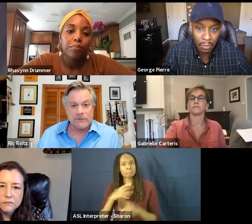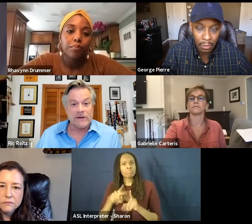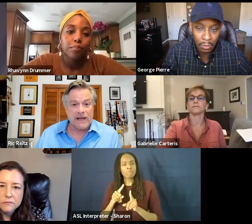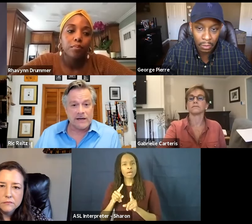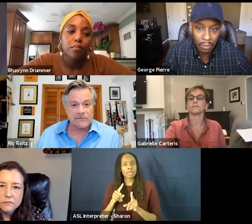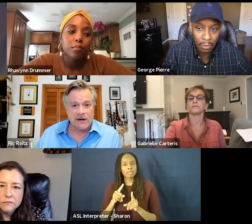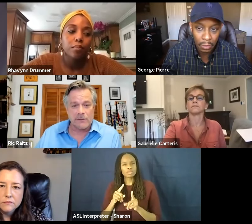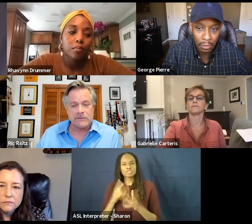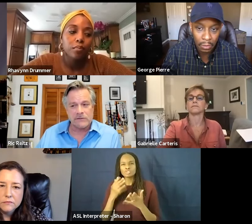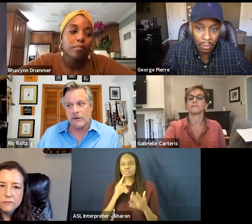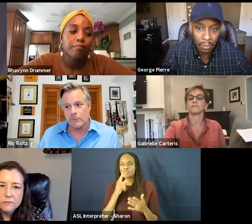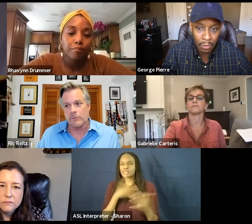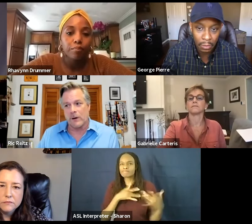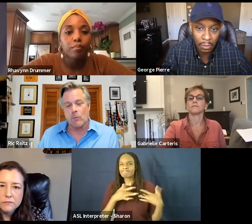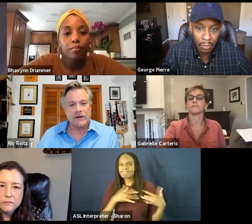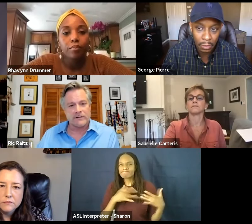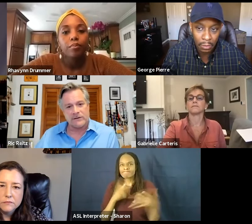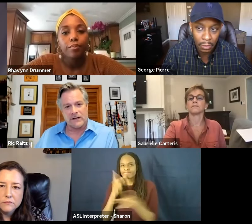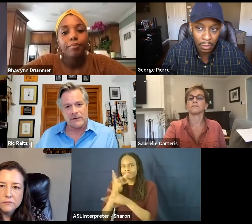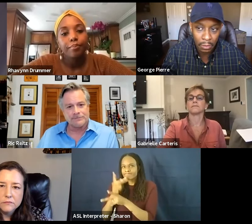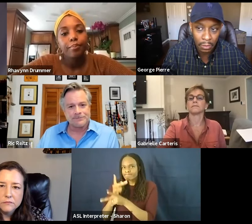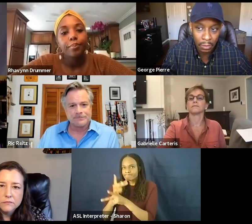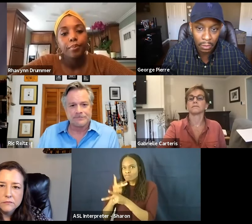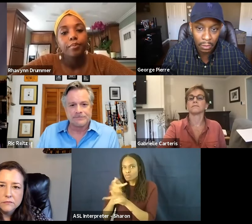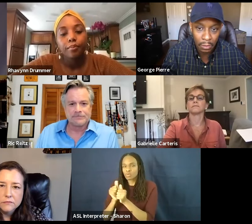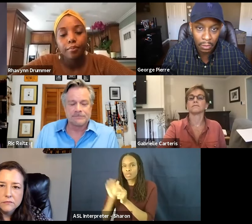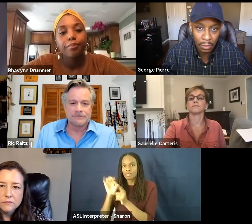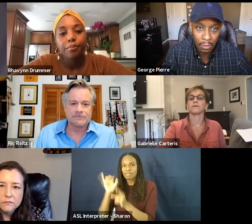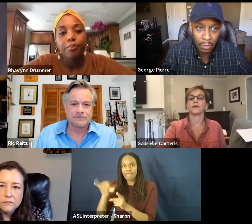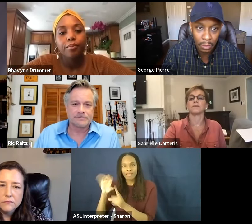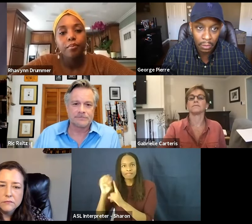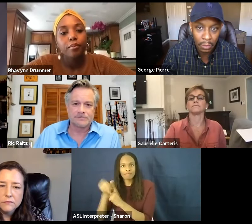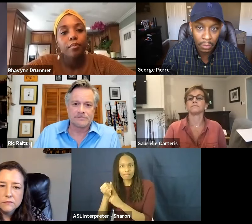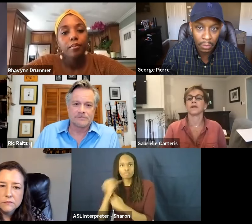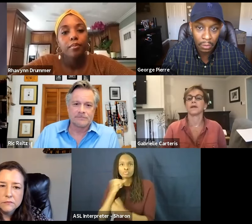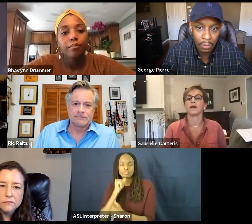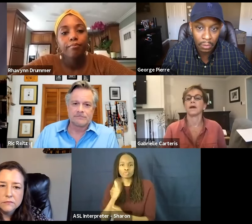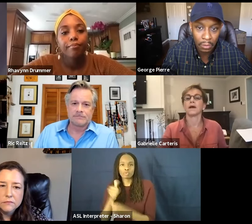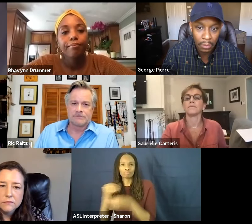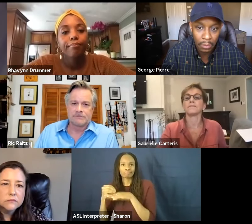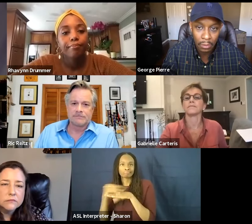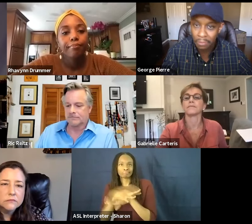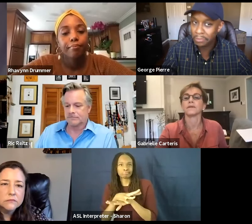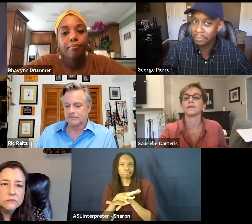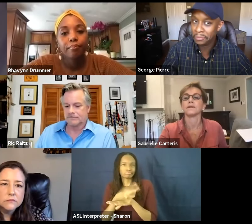cautious within that environment so you don't bring one to the other. Great.